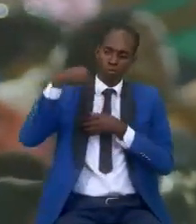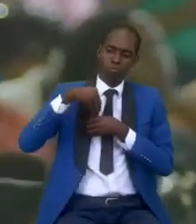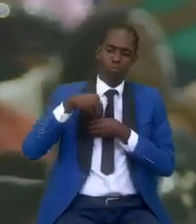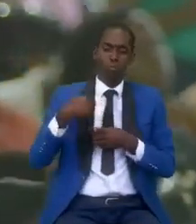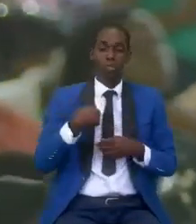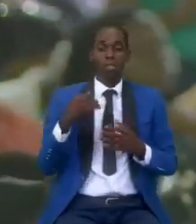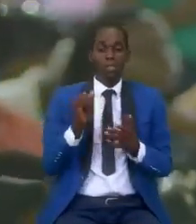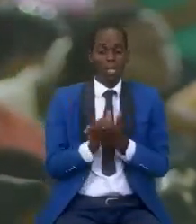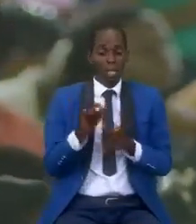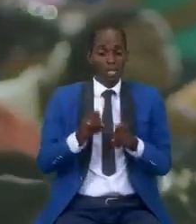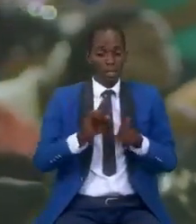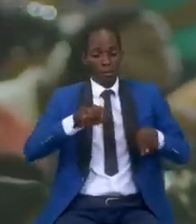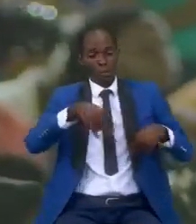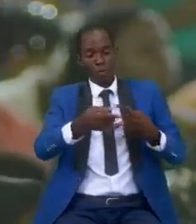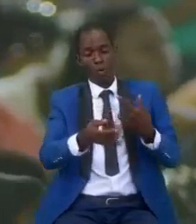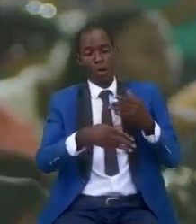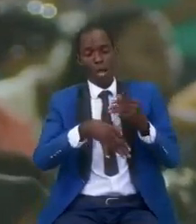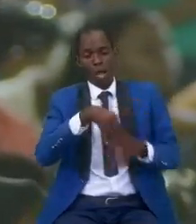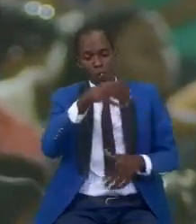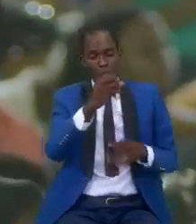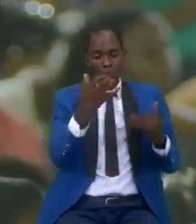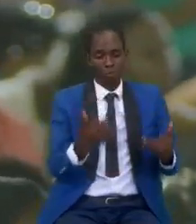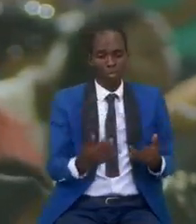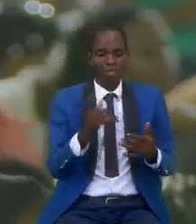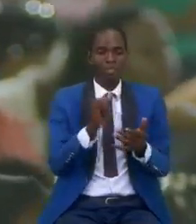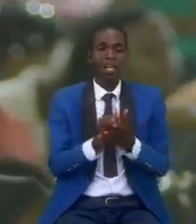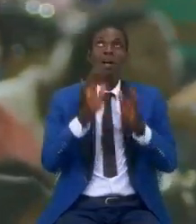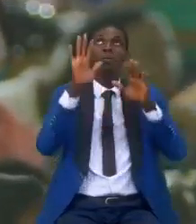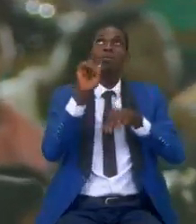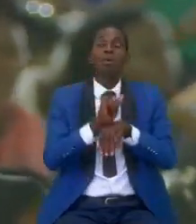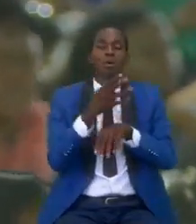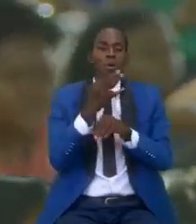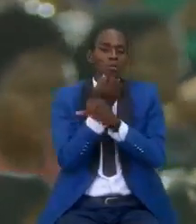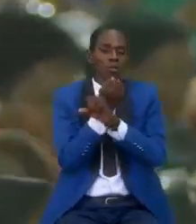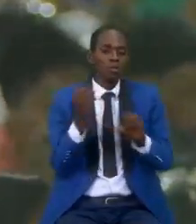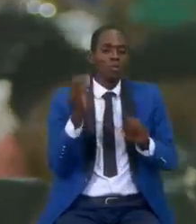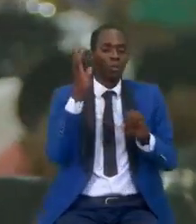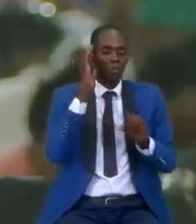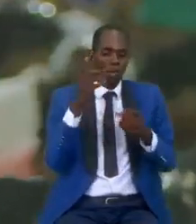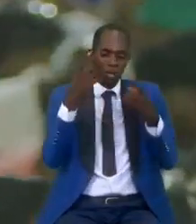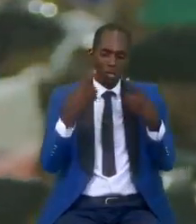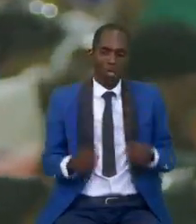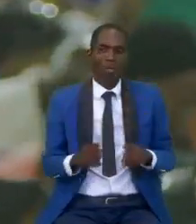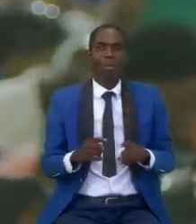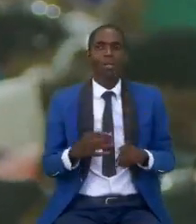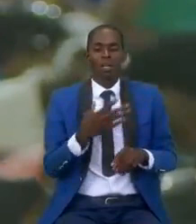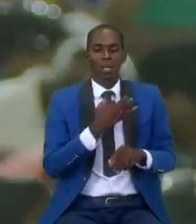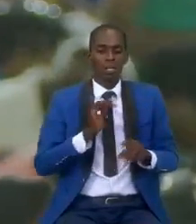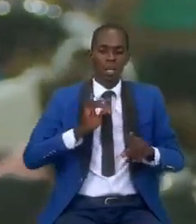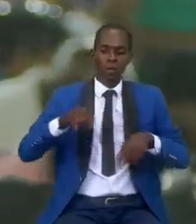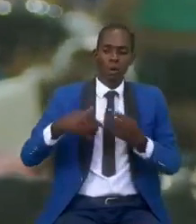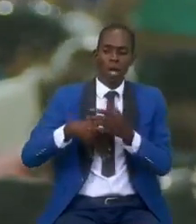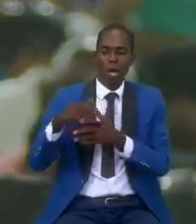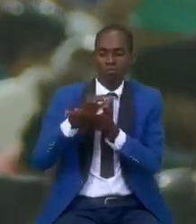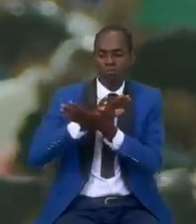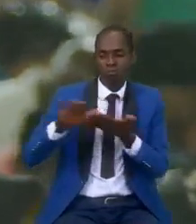have happened, and I go out clean, and I go out free, and I go out having